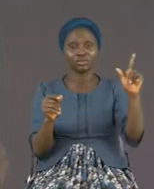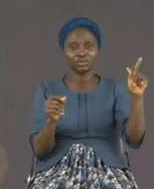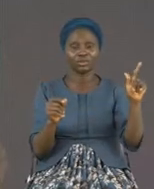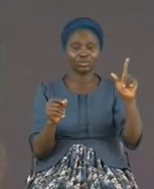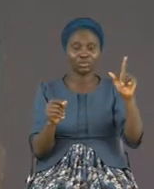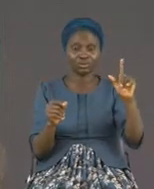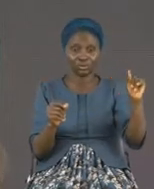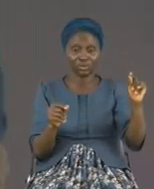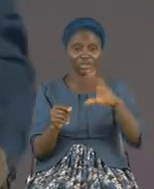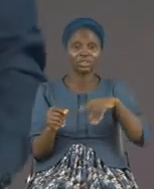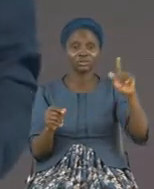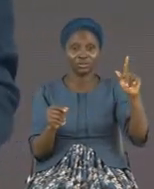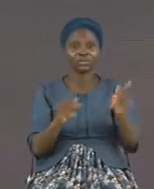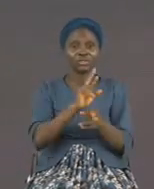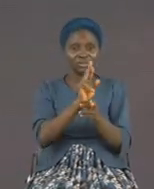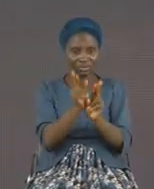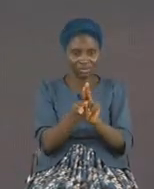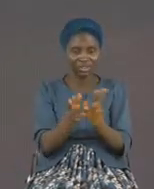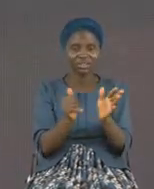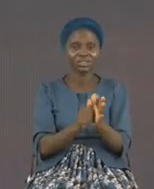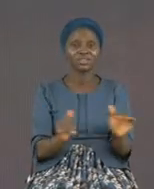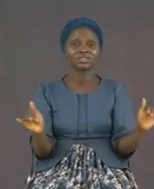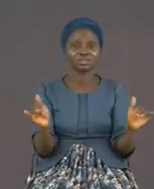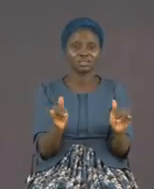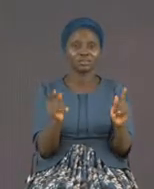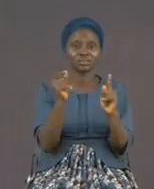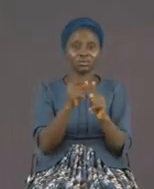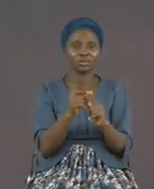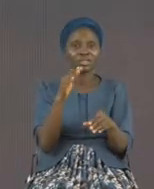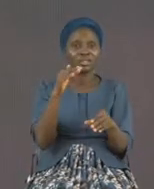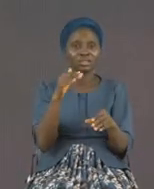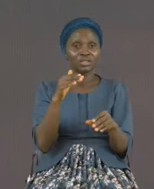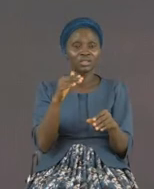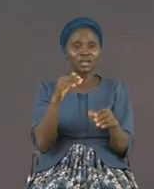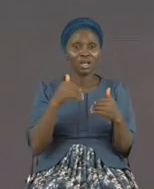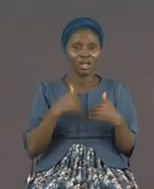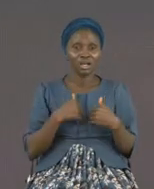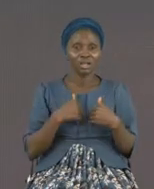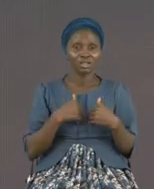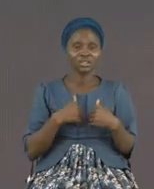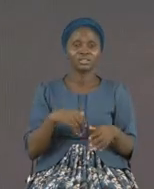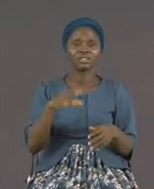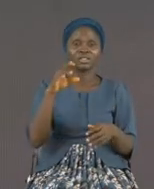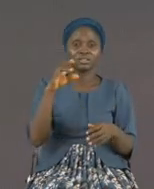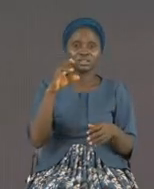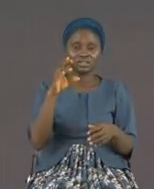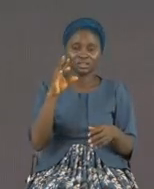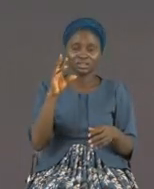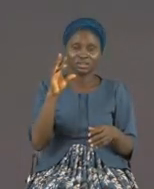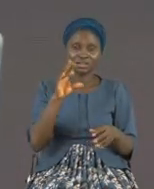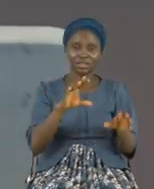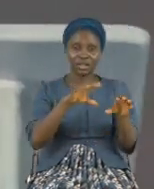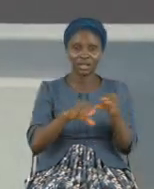Repent. That's the same word in Acts 17, 30. Repent.